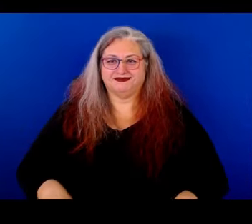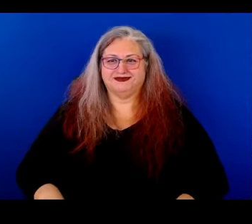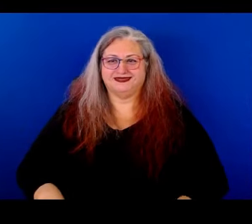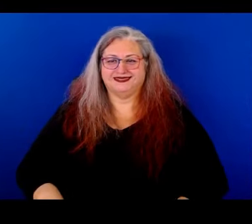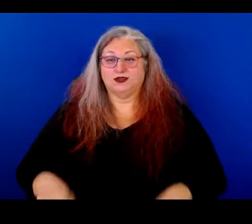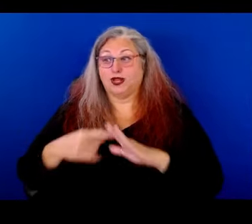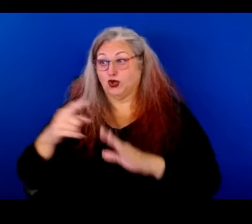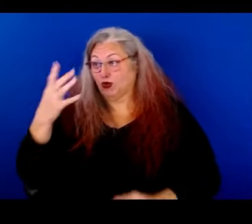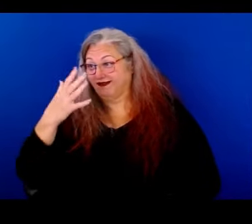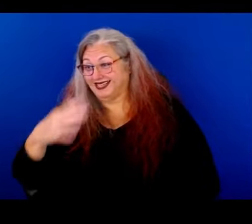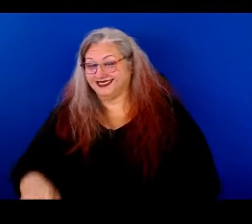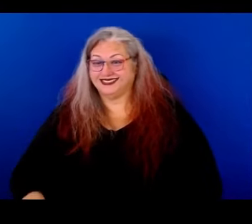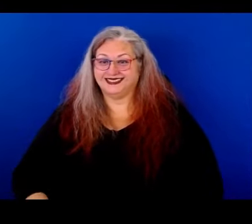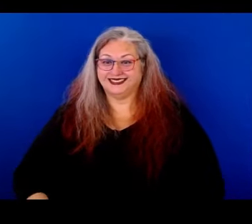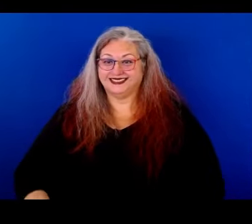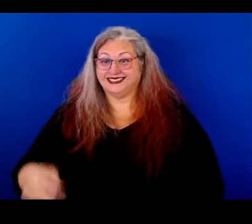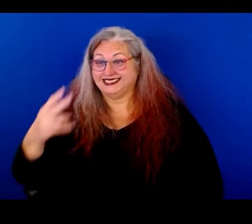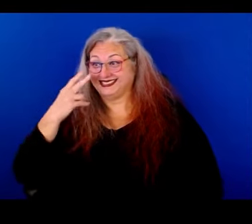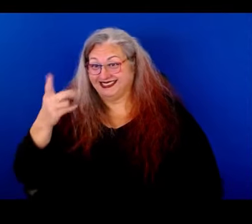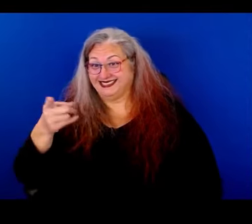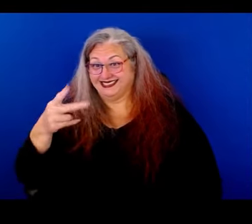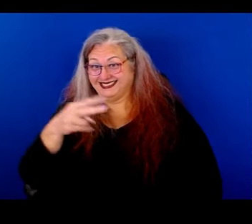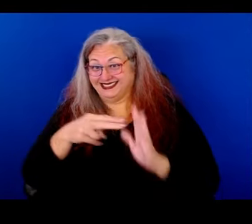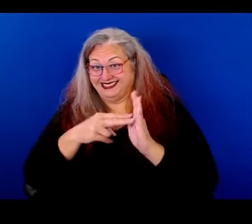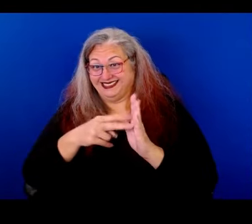Want to show your face so that they see?